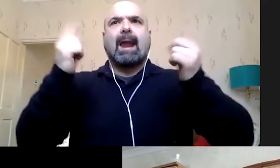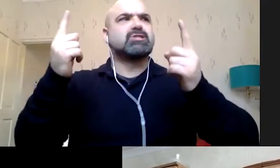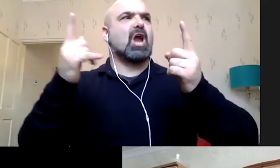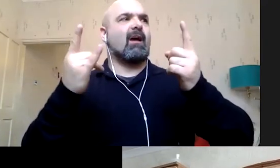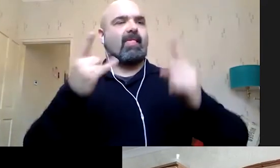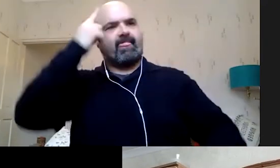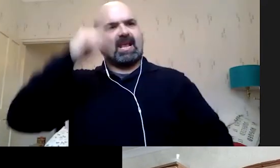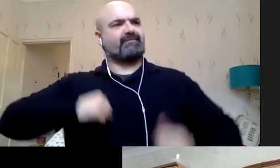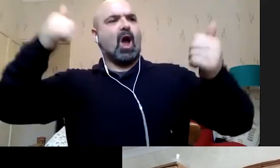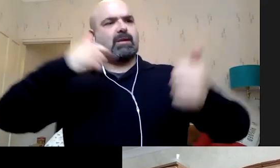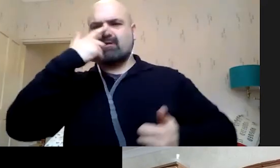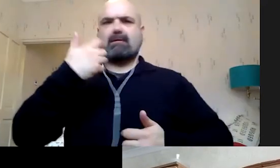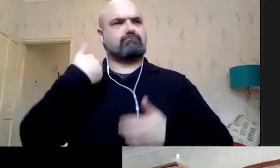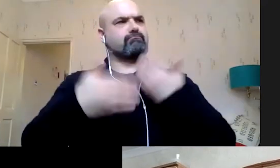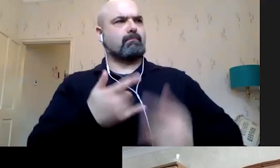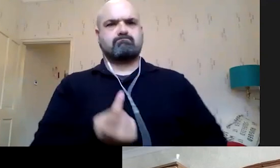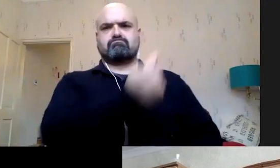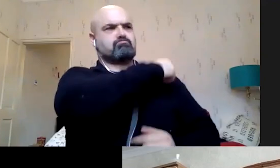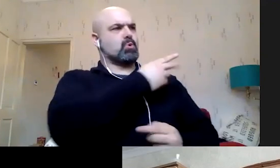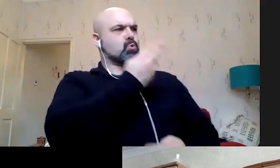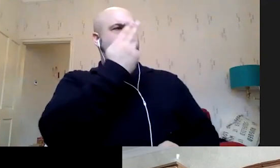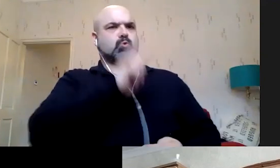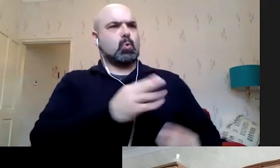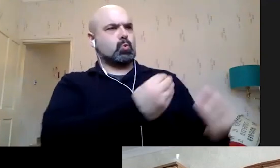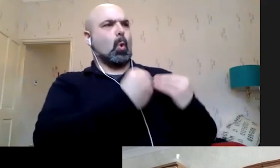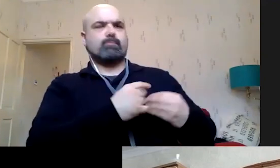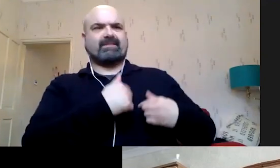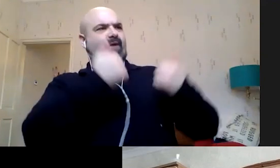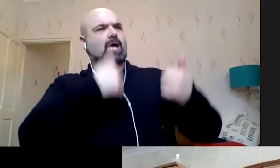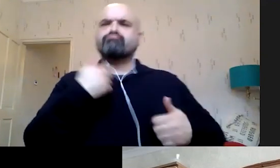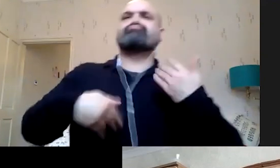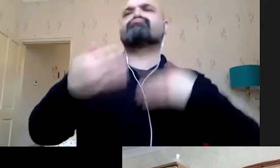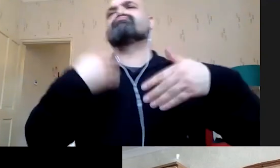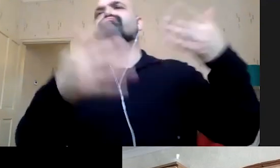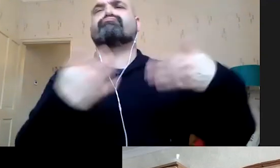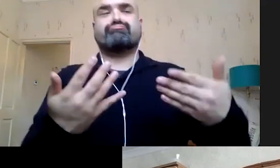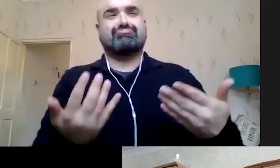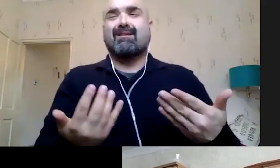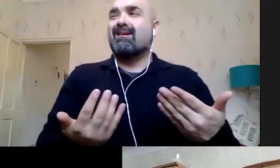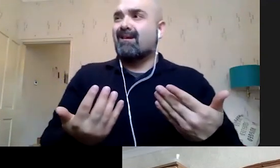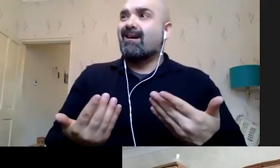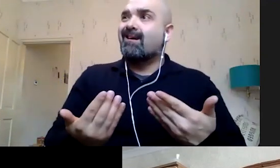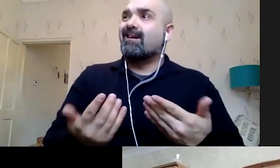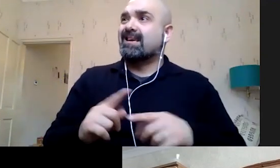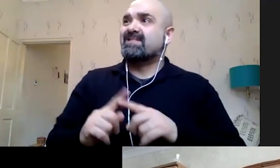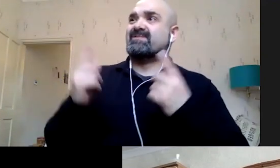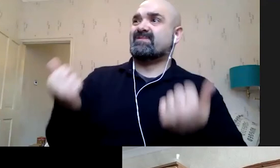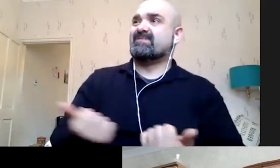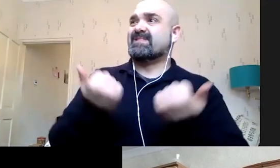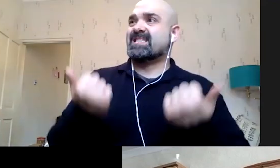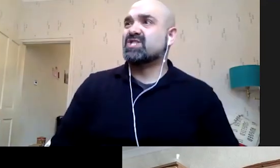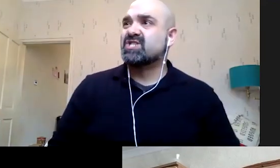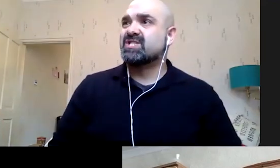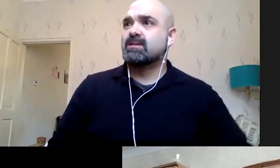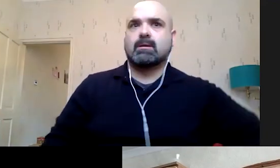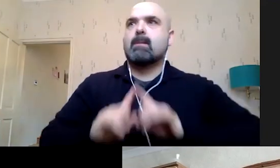that person's values will pass on down, and it's not just school bullying at that point, it's people not being offered